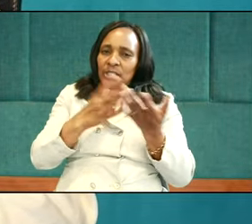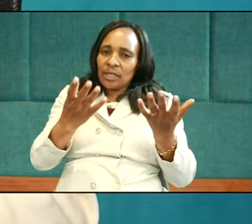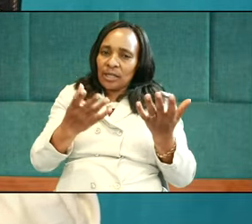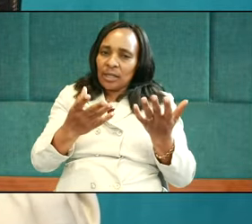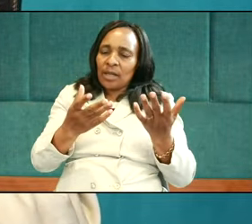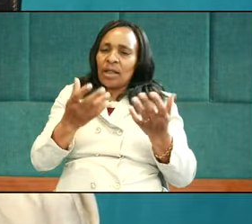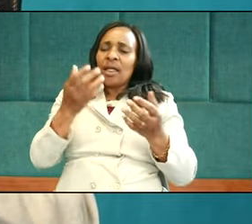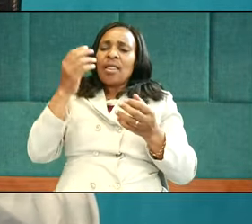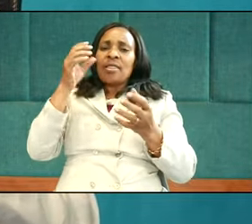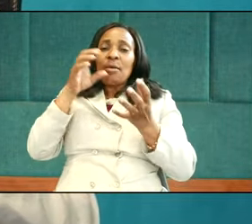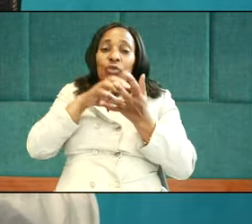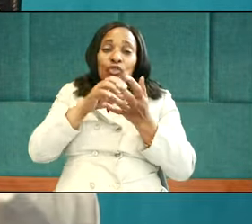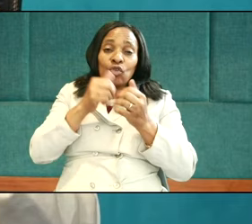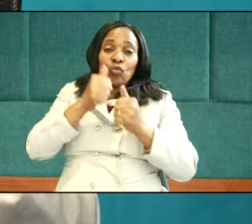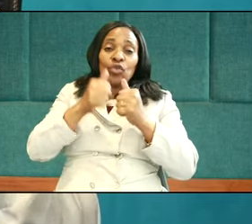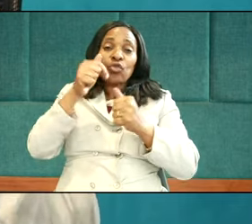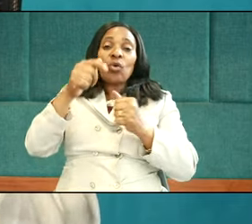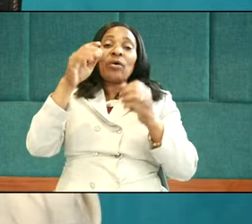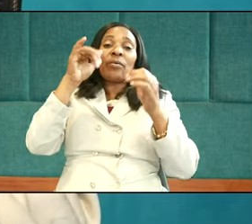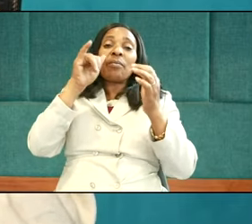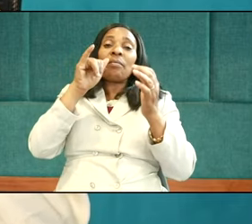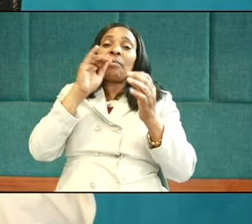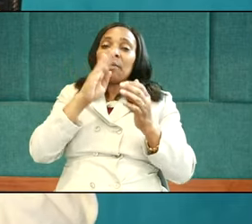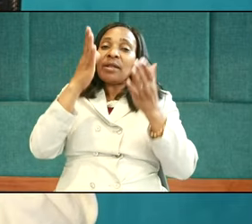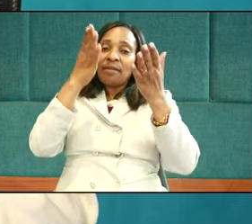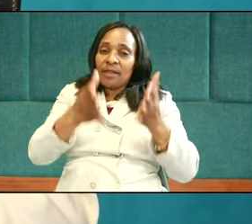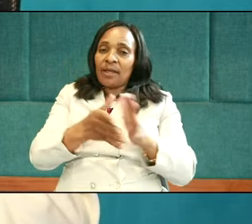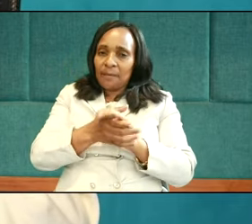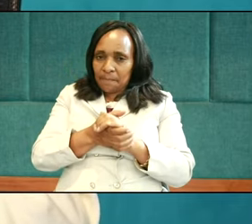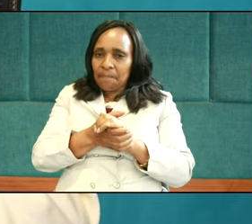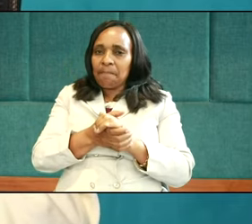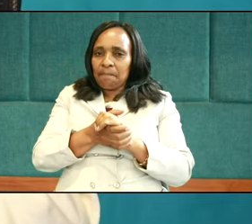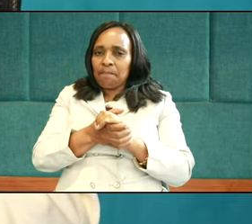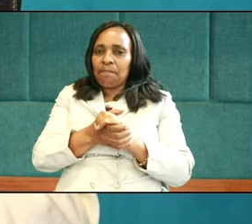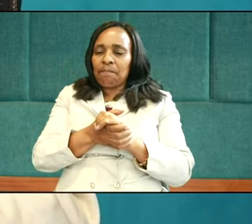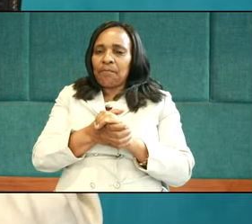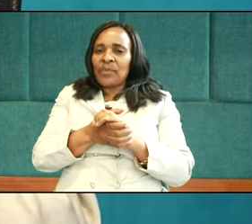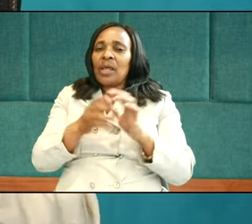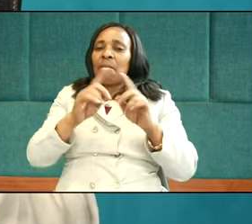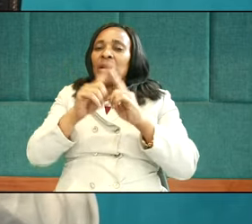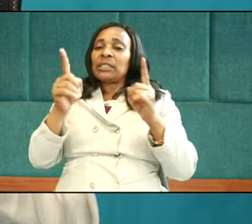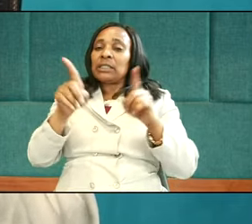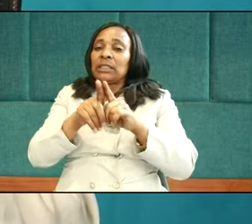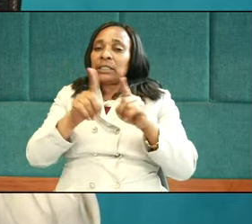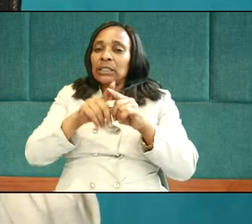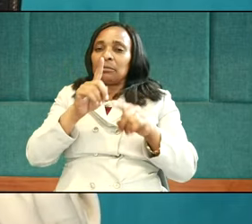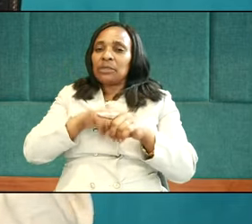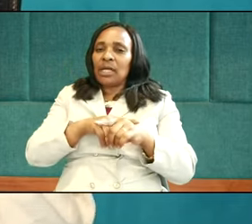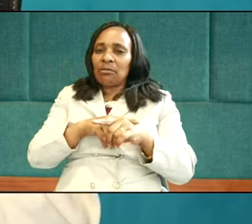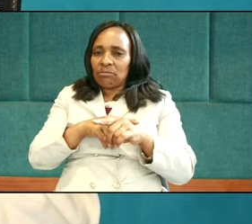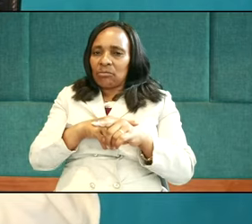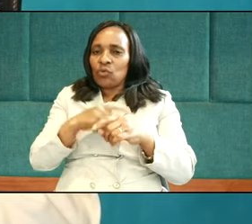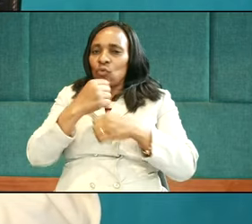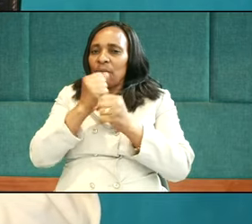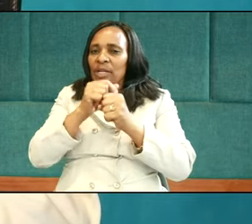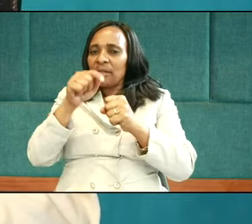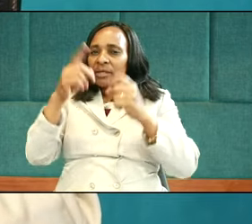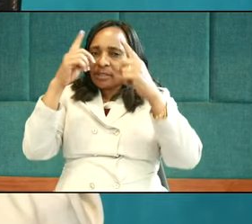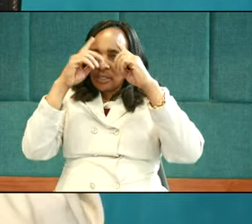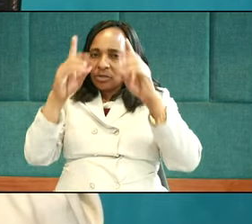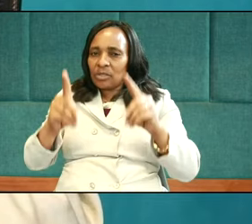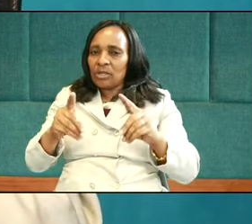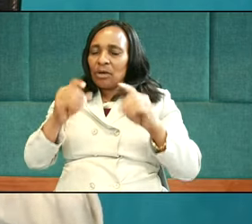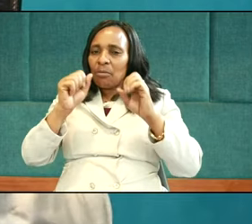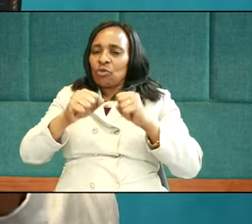that you have a lot of influence on other people. But even when we're put in these positions, we shouldn't